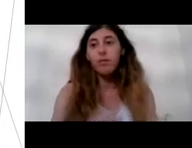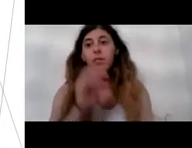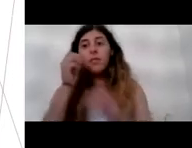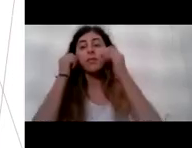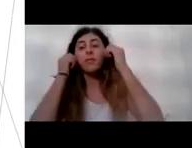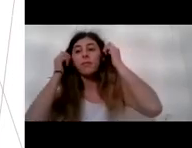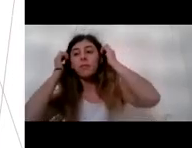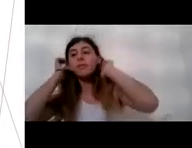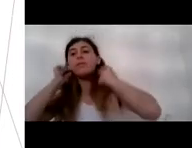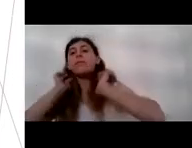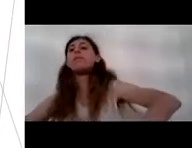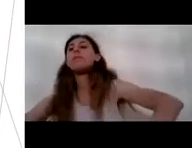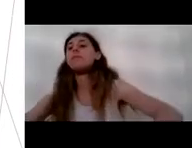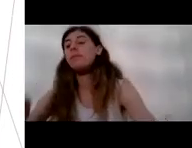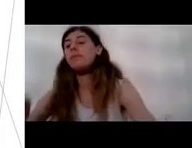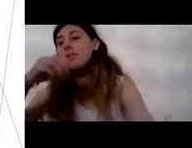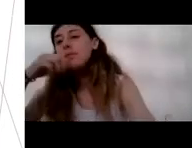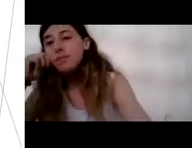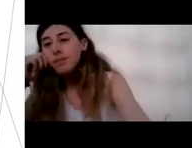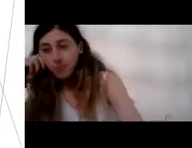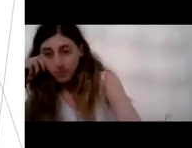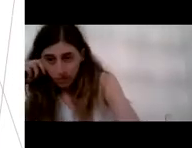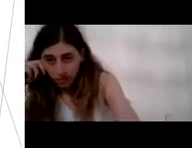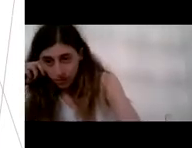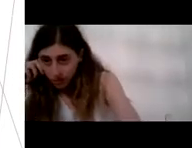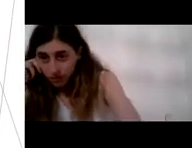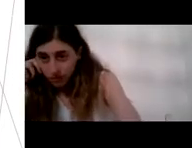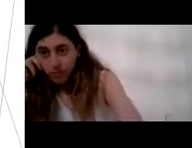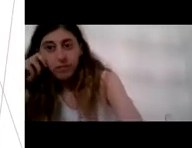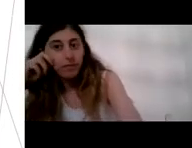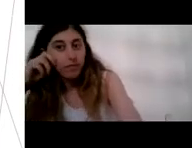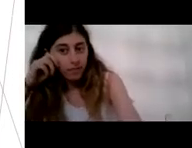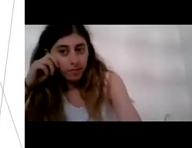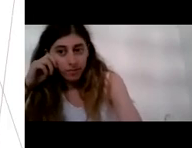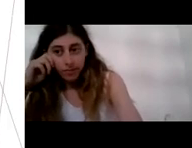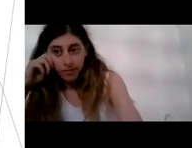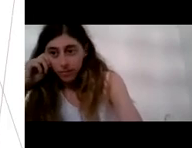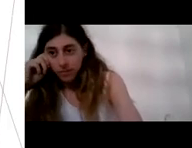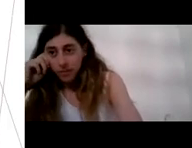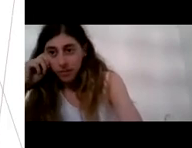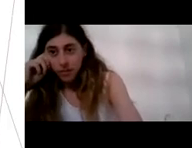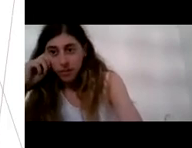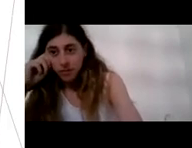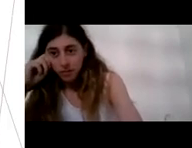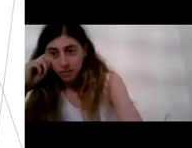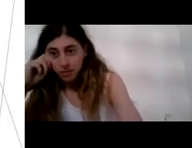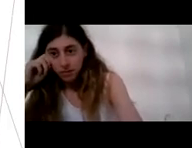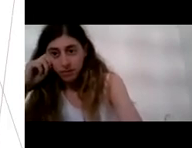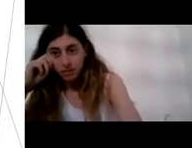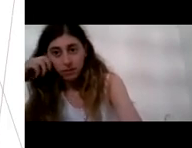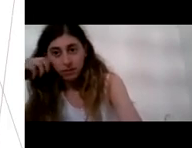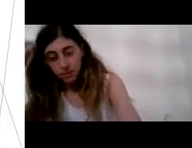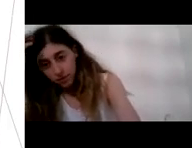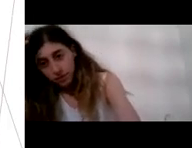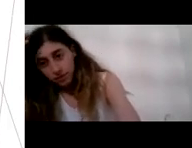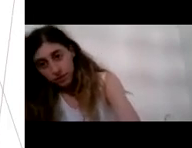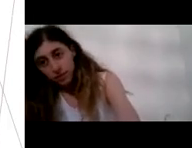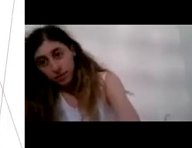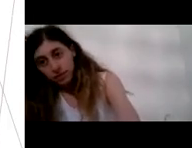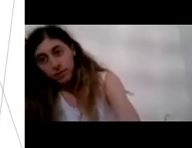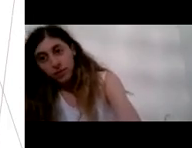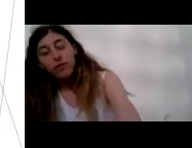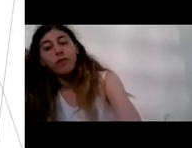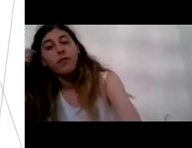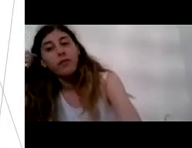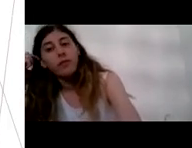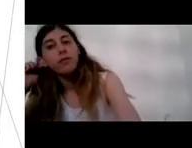So yeah. Some of these implications and future directions, a lot of what the research in Ontario